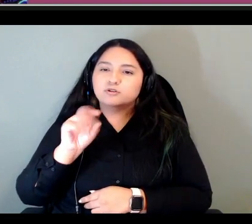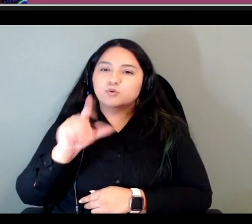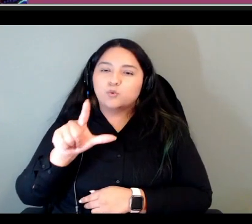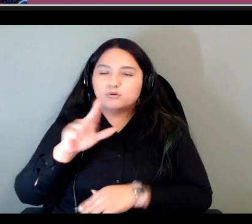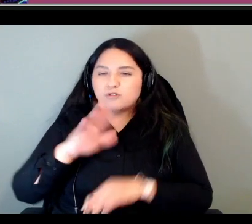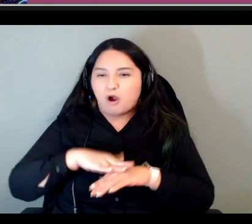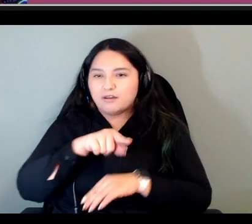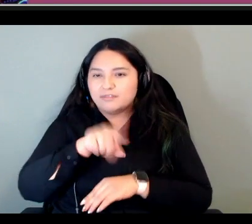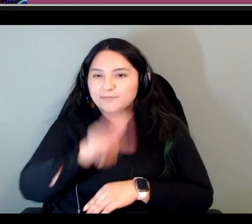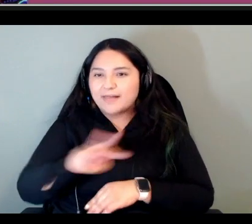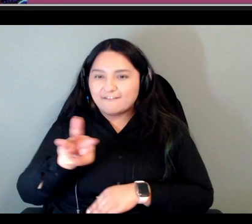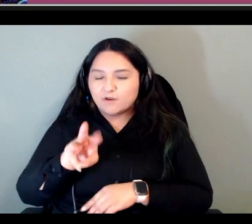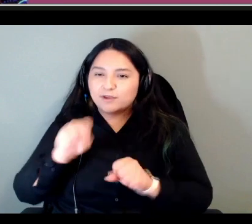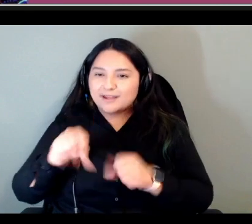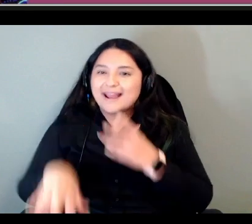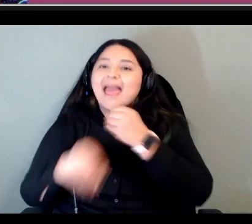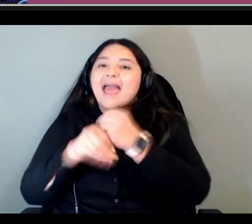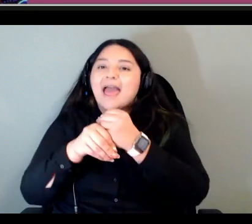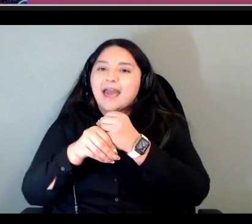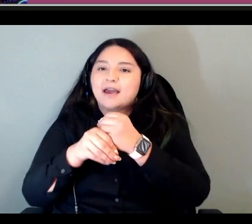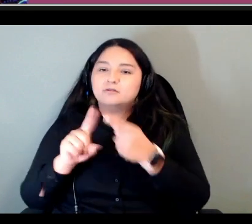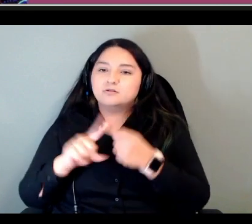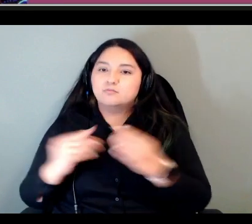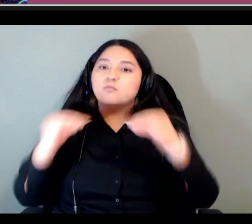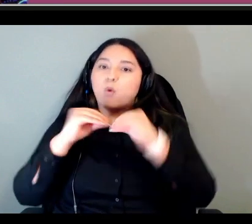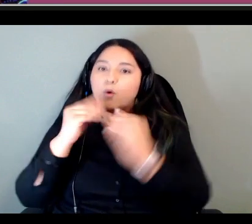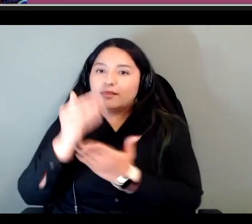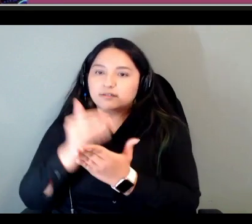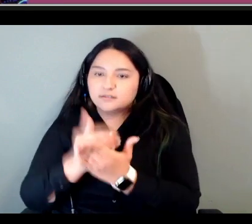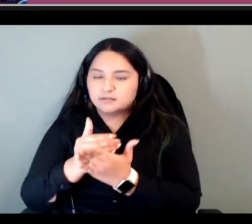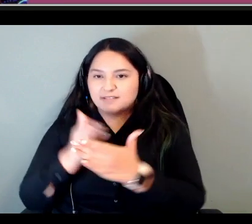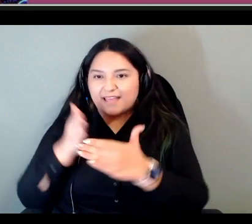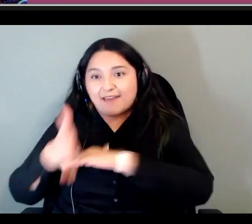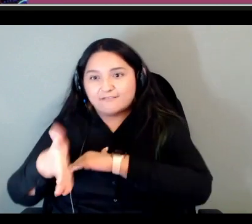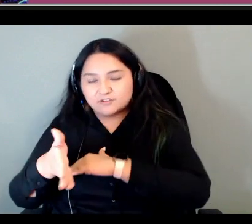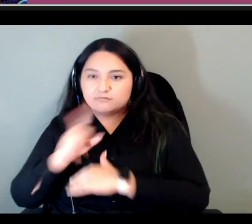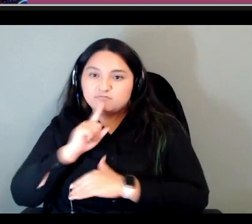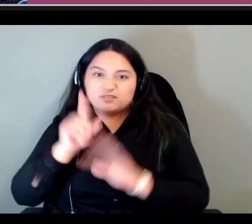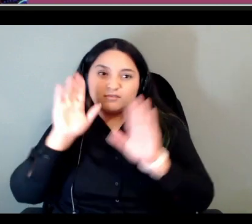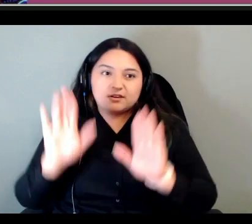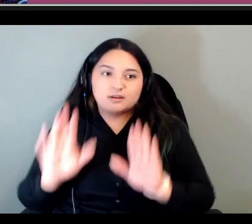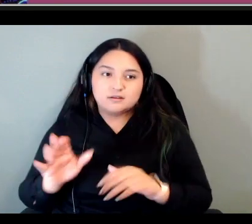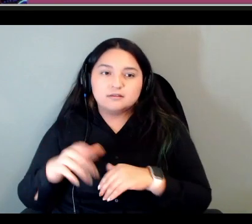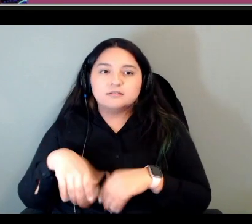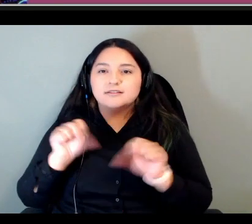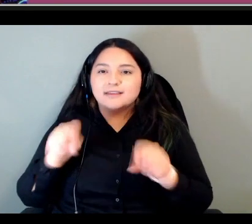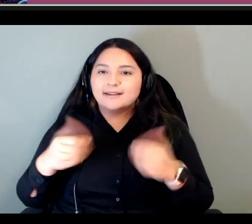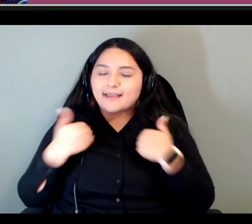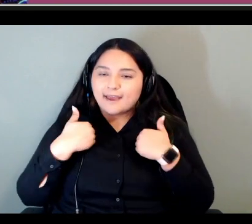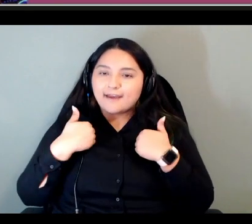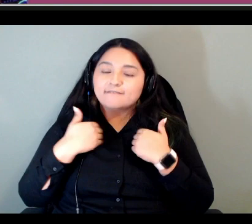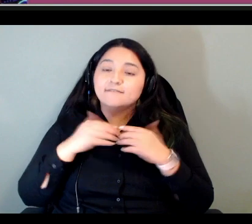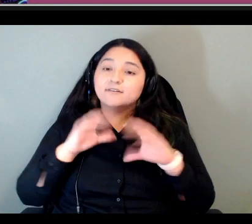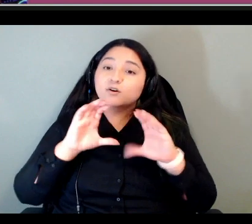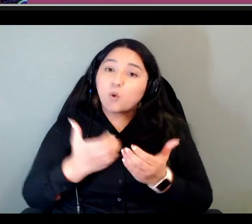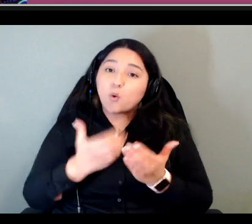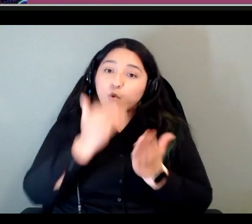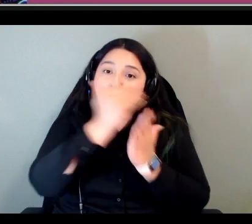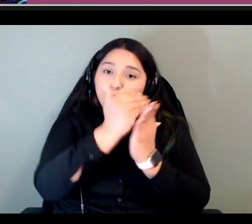can add single lessons afterwards, which is really great. So you can have your whole course and you add these lessons.